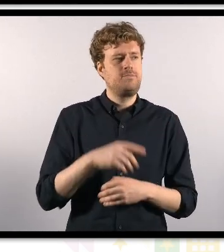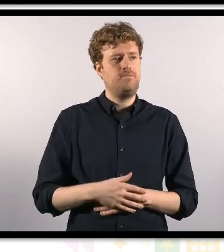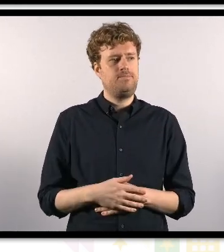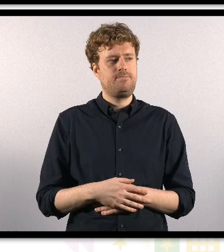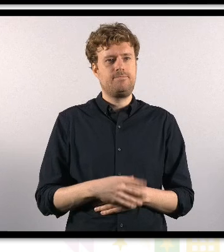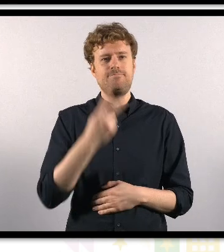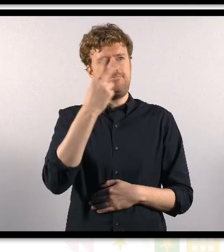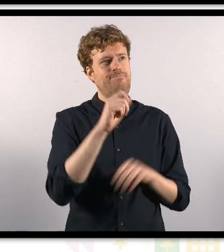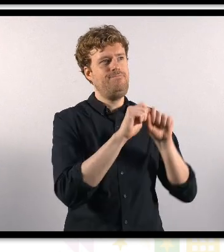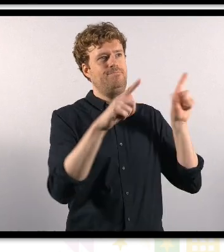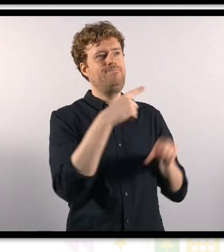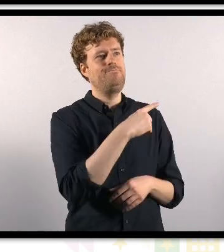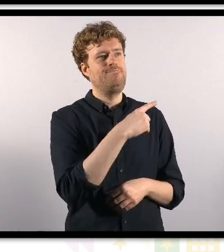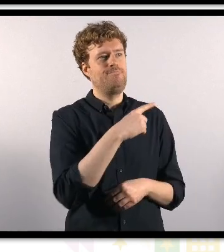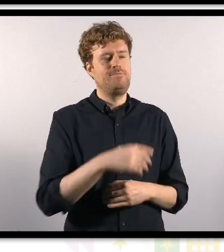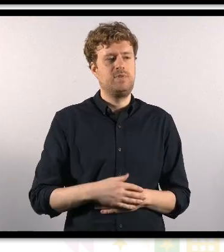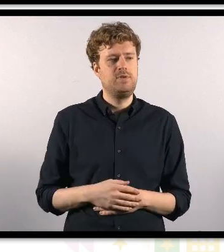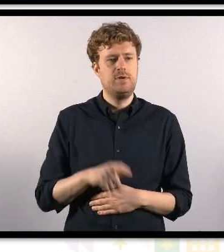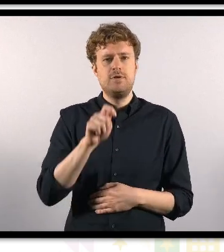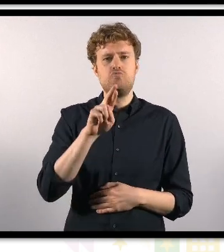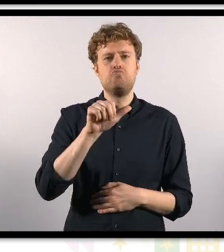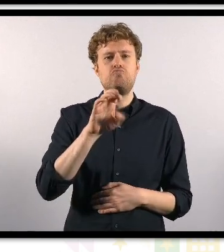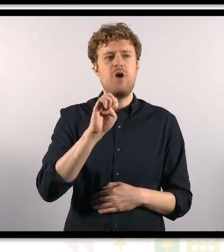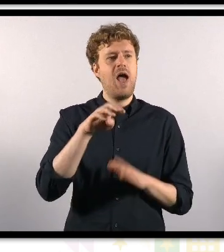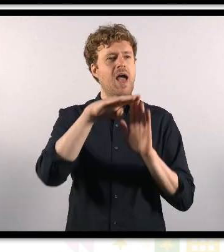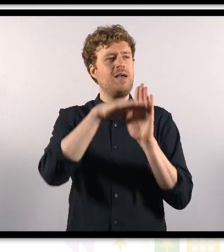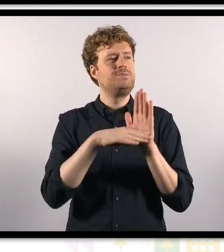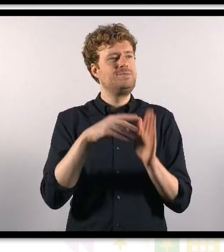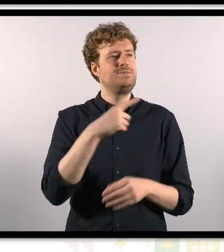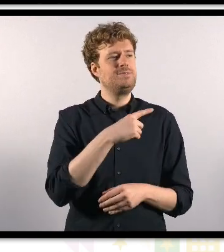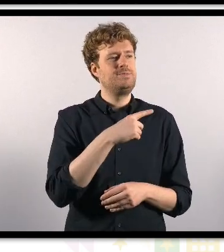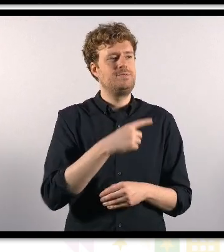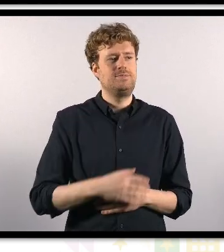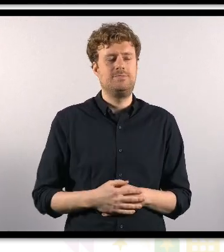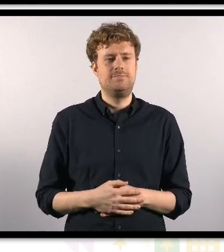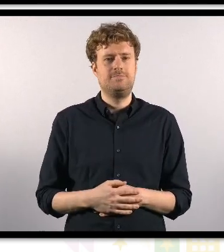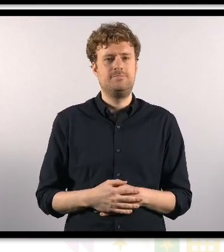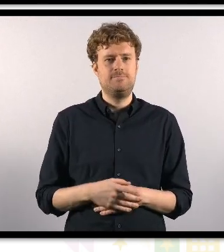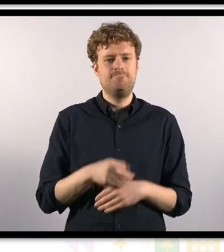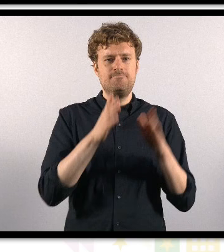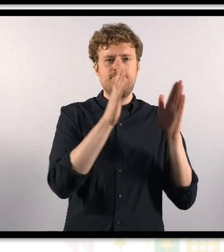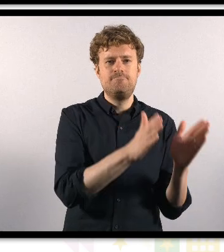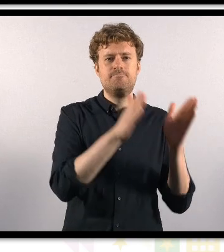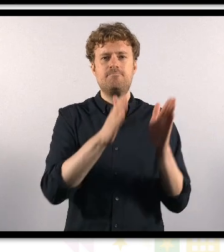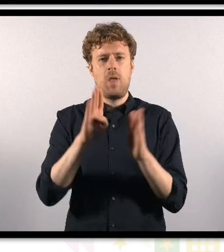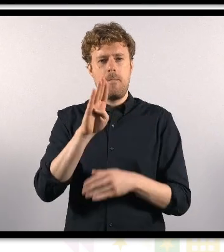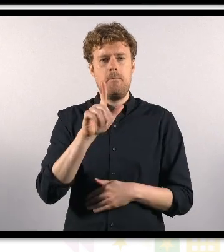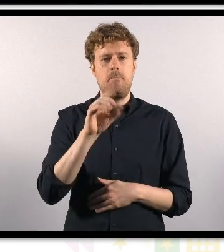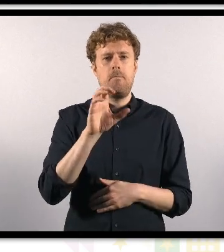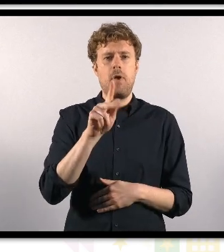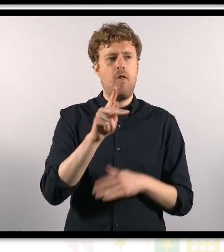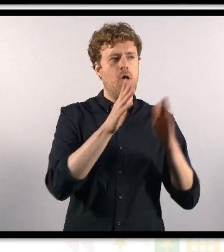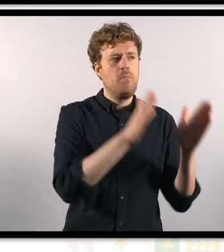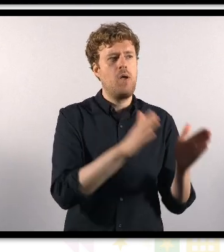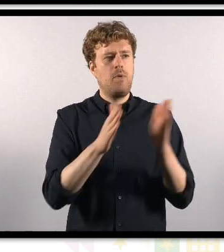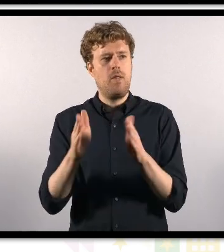ID, pull the spans, analyze, try to find what the causal span is, and then do a summarization